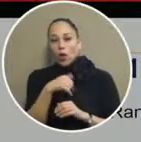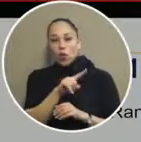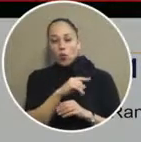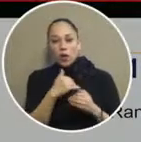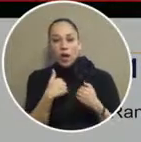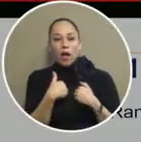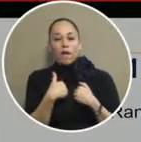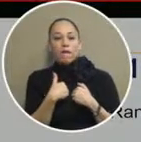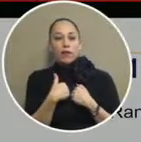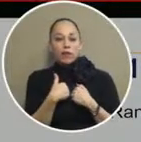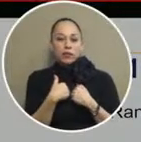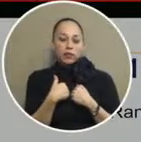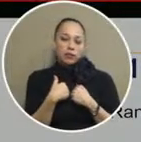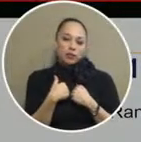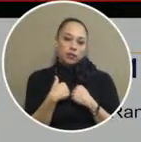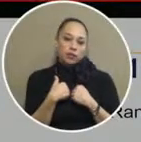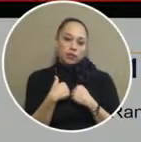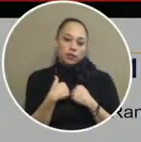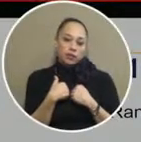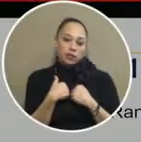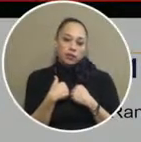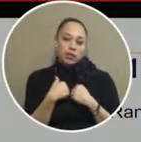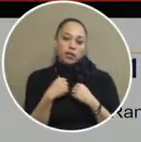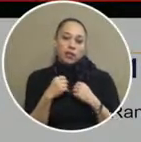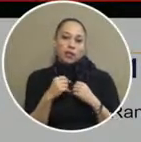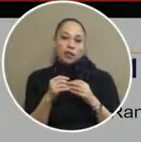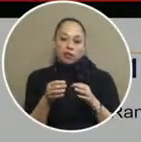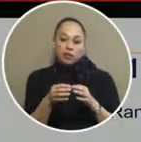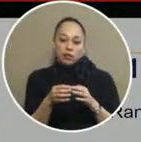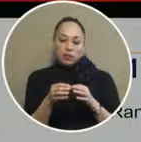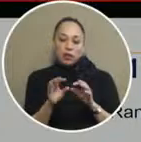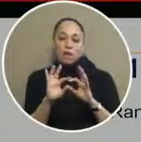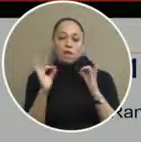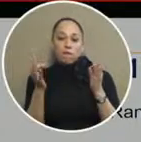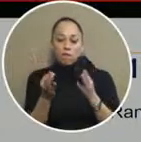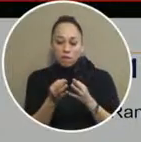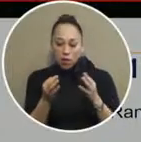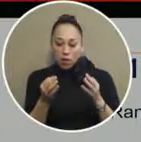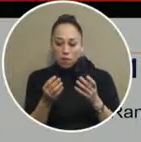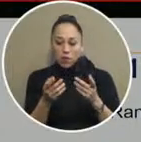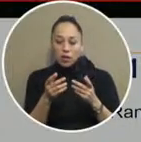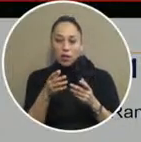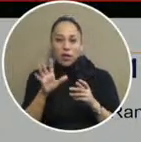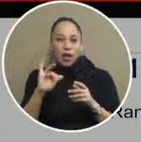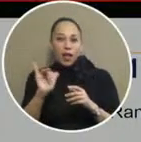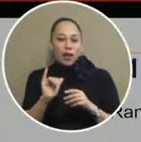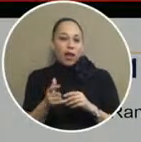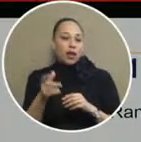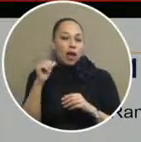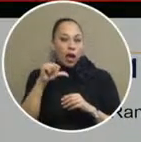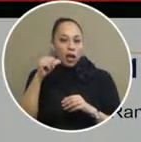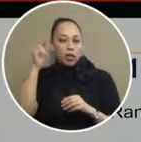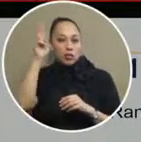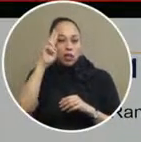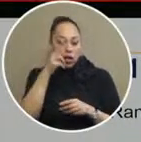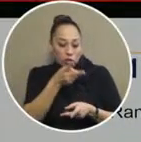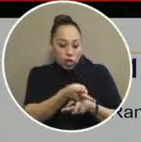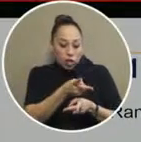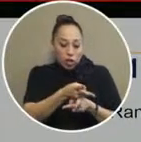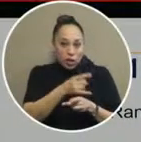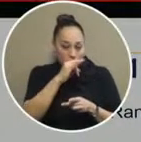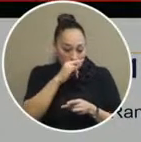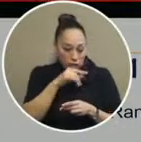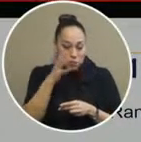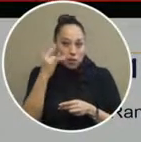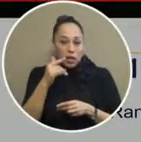have many times our extended family caring for those children because people that